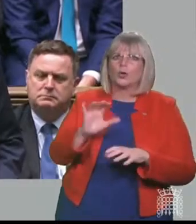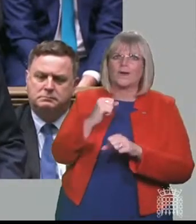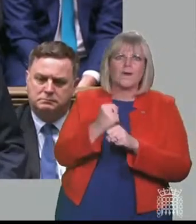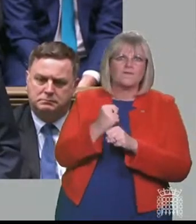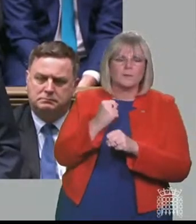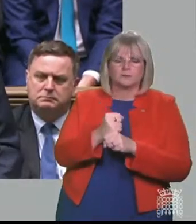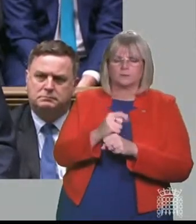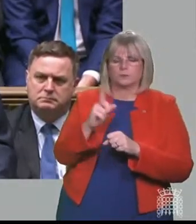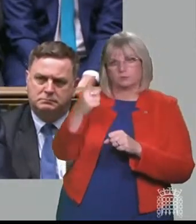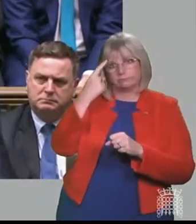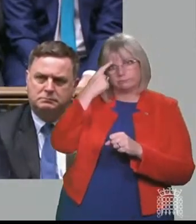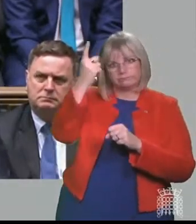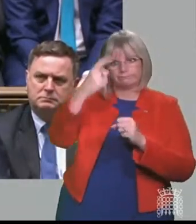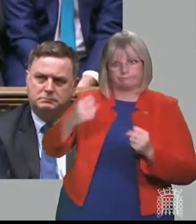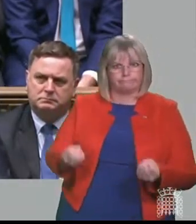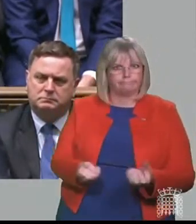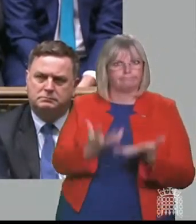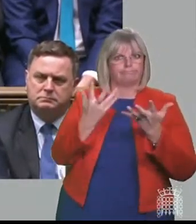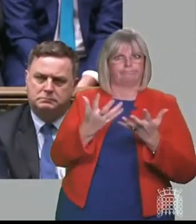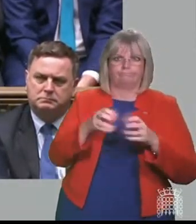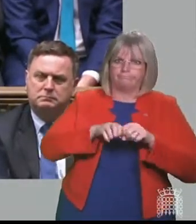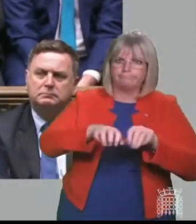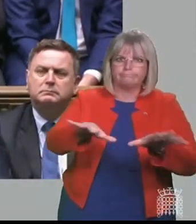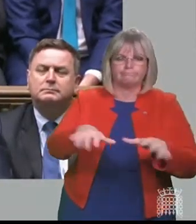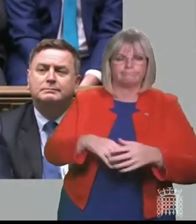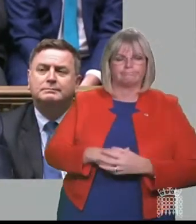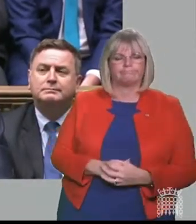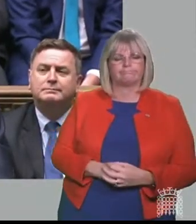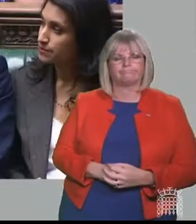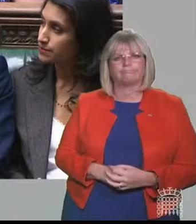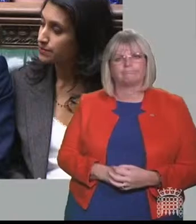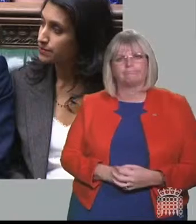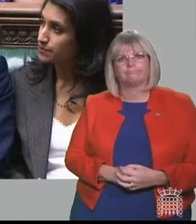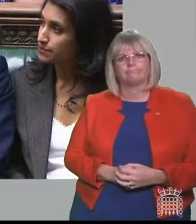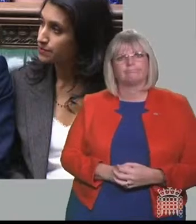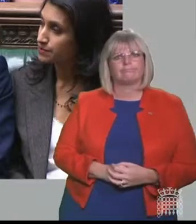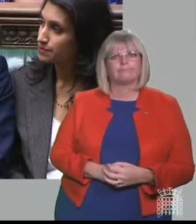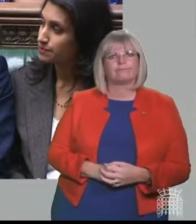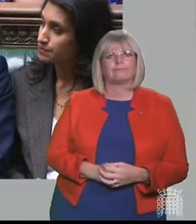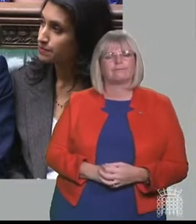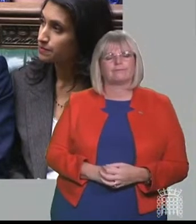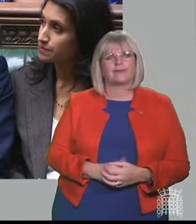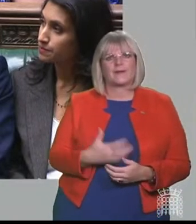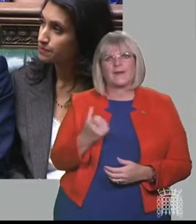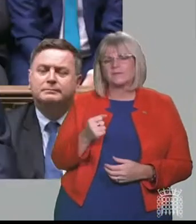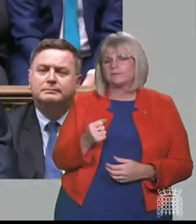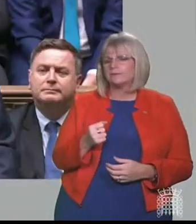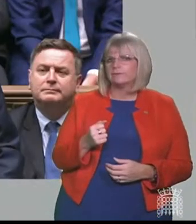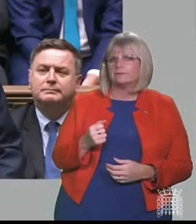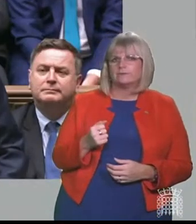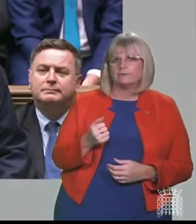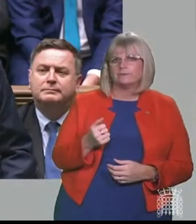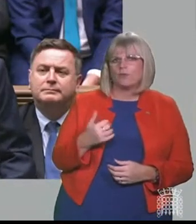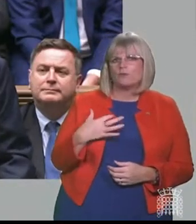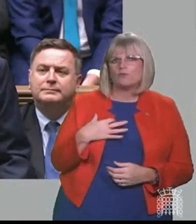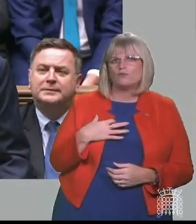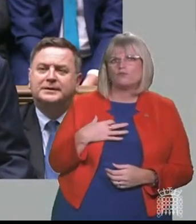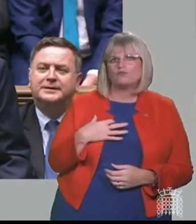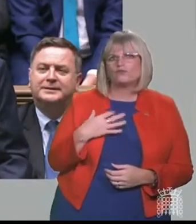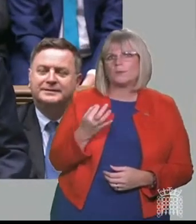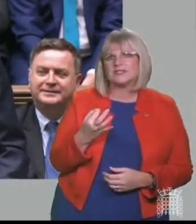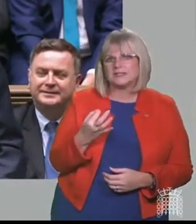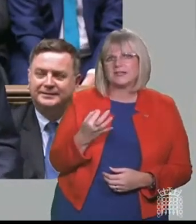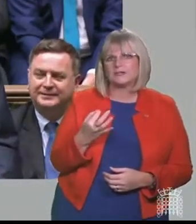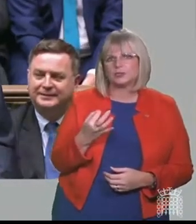fruition. Following tenacious representations by the Honourable Member for Innis Mon, without whom